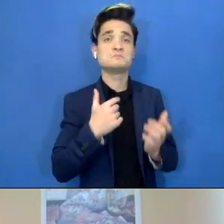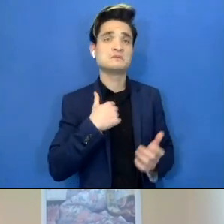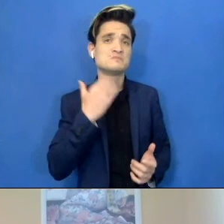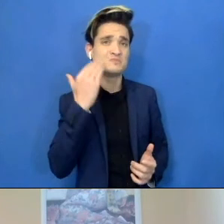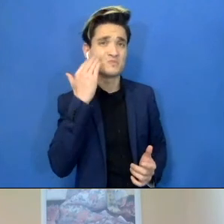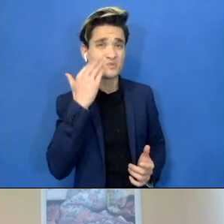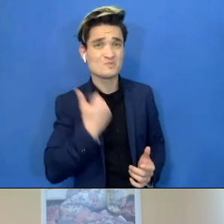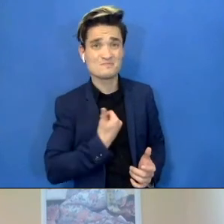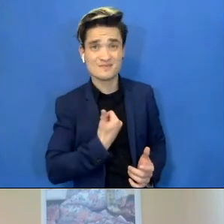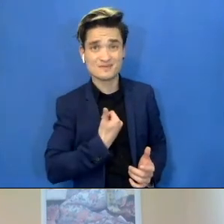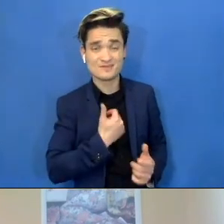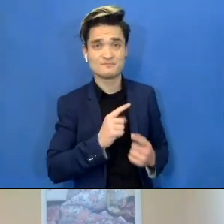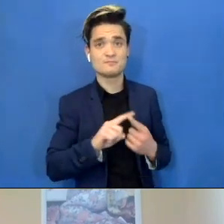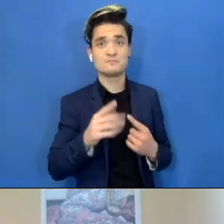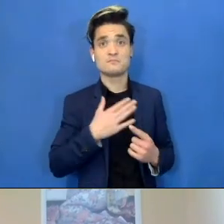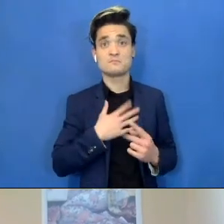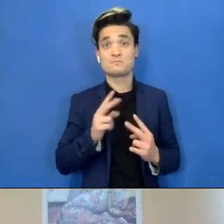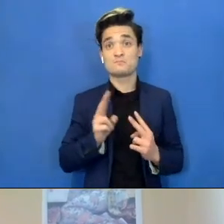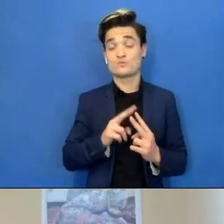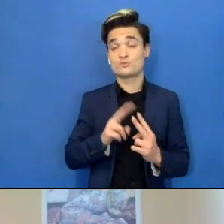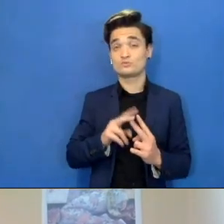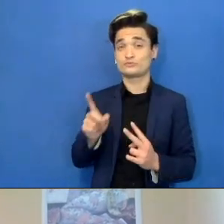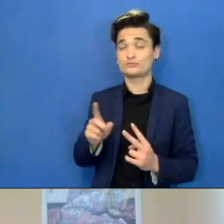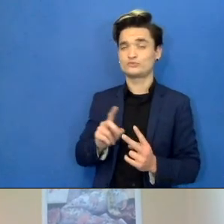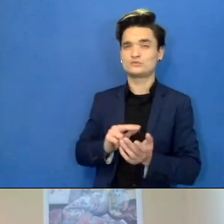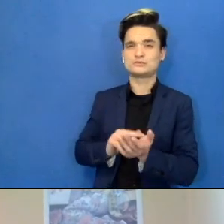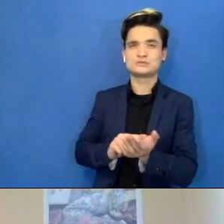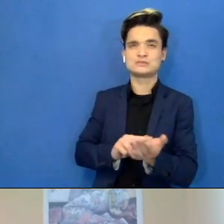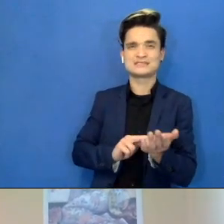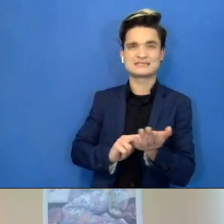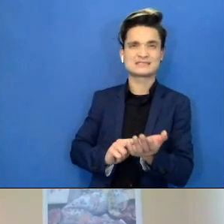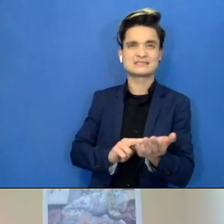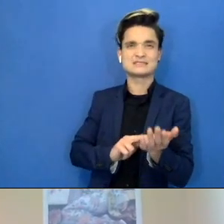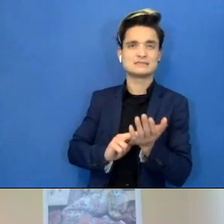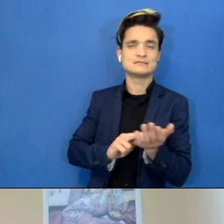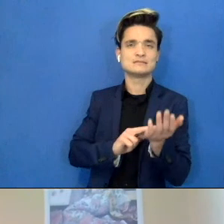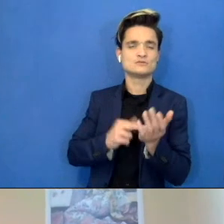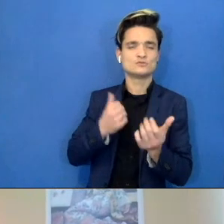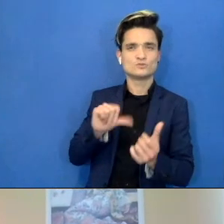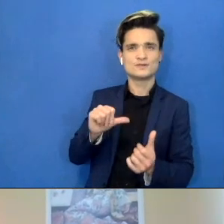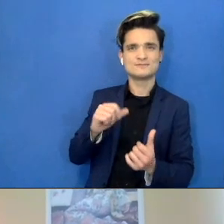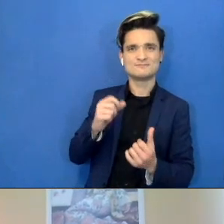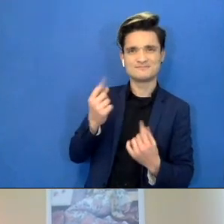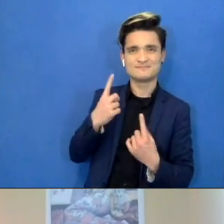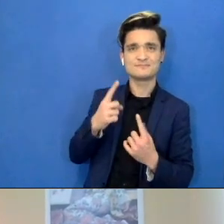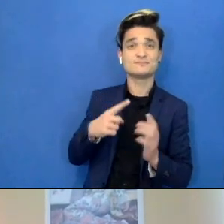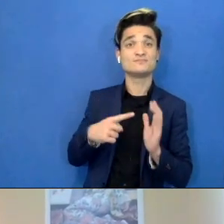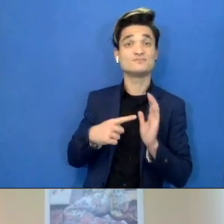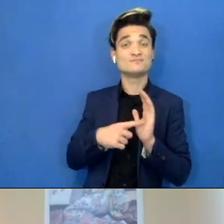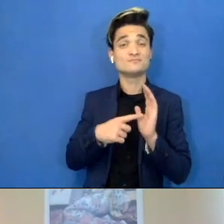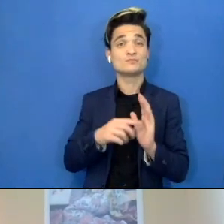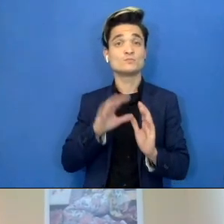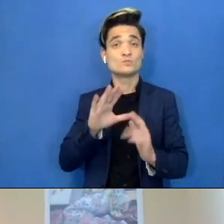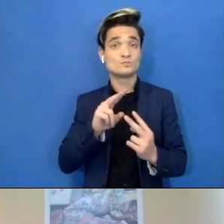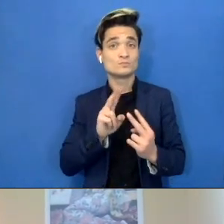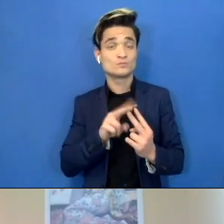there's that moment of eye contact, like we could have signals. In role-playing games, that's the X card. When something